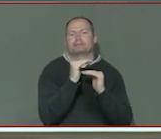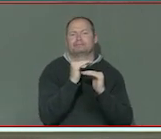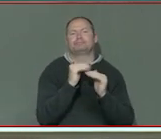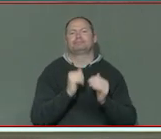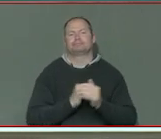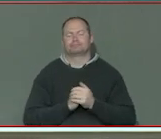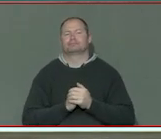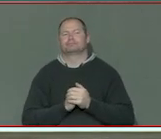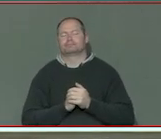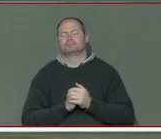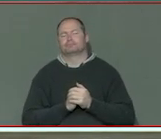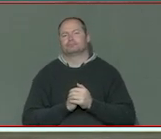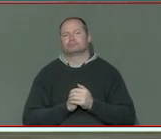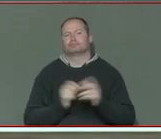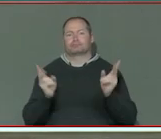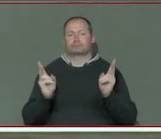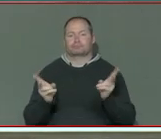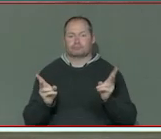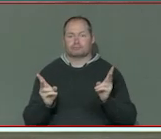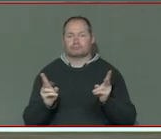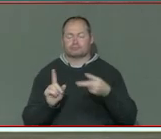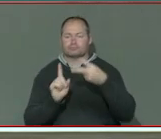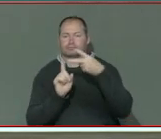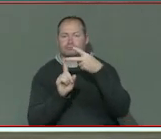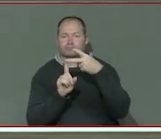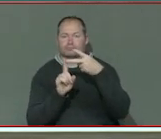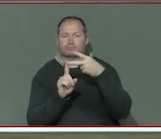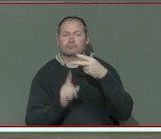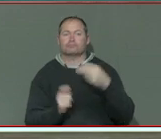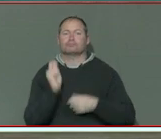is, normally we want our debtors to pay us within